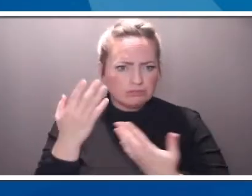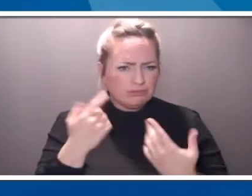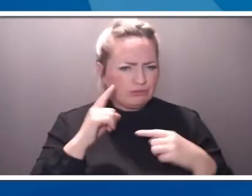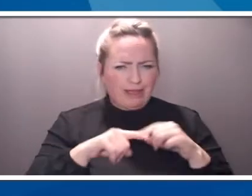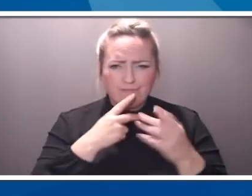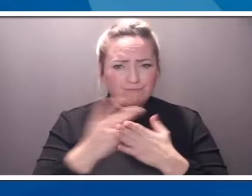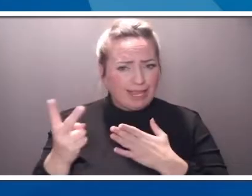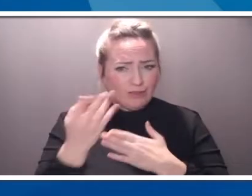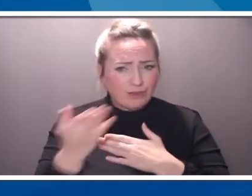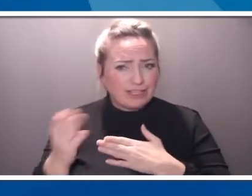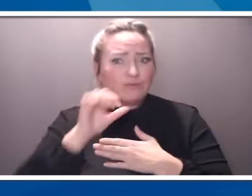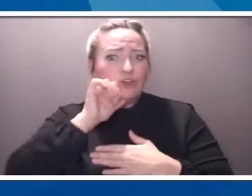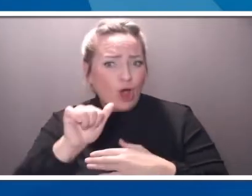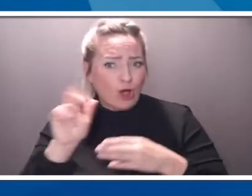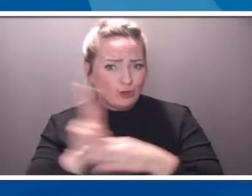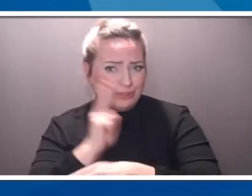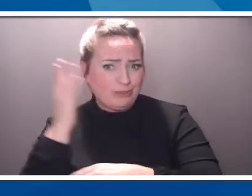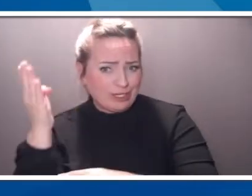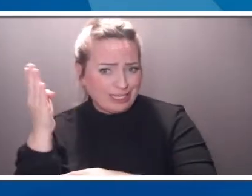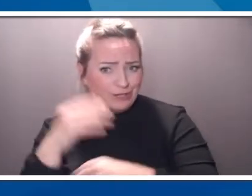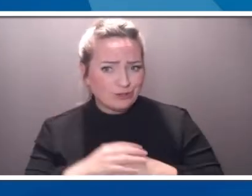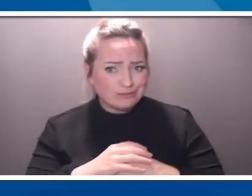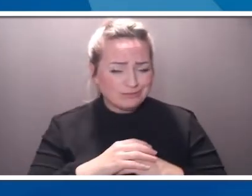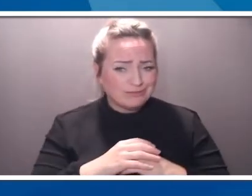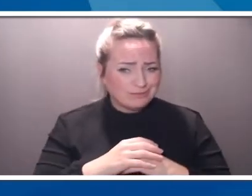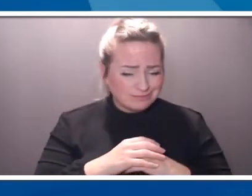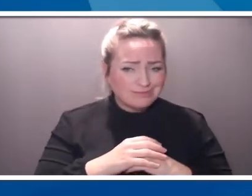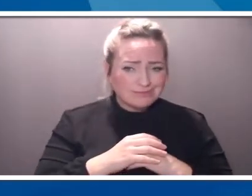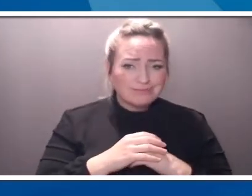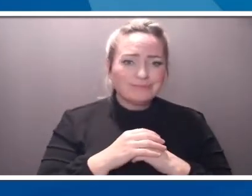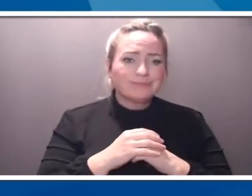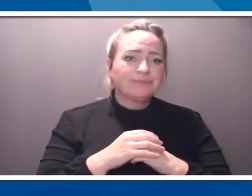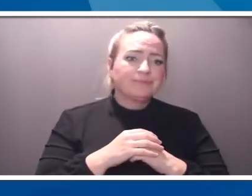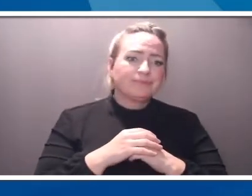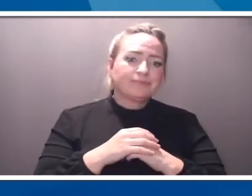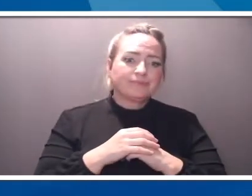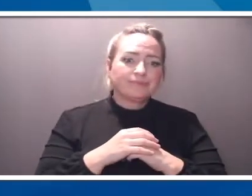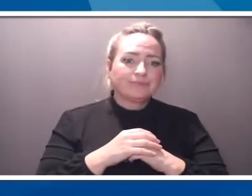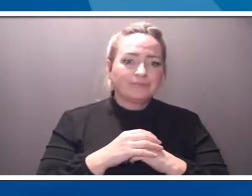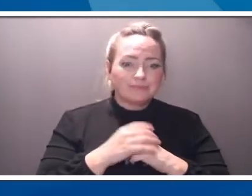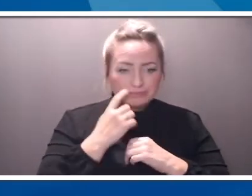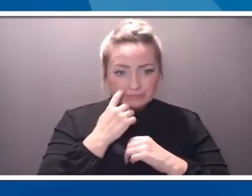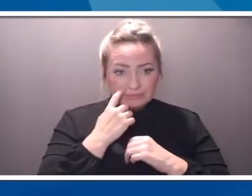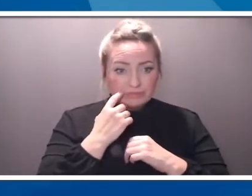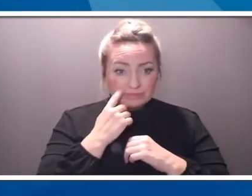on presentation, you can't then fail things for not using presentation.